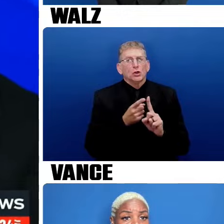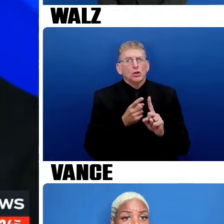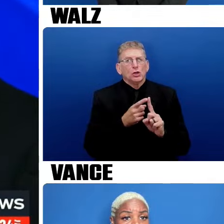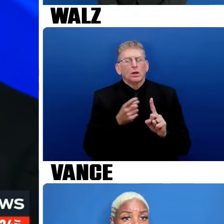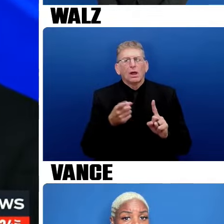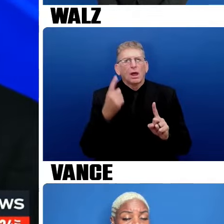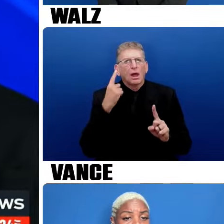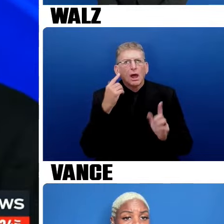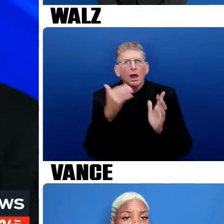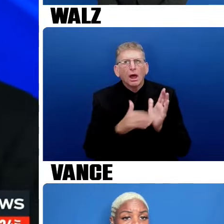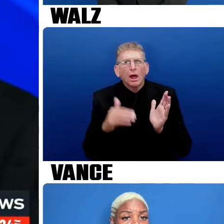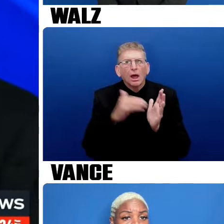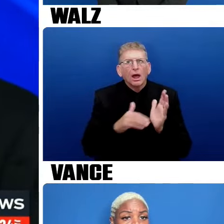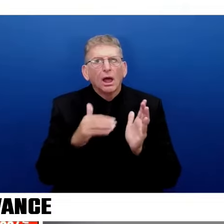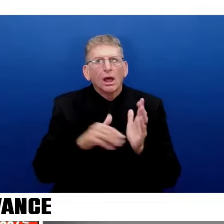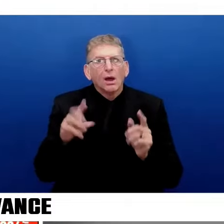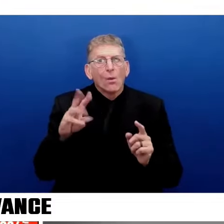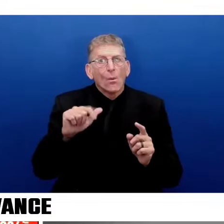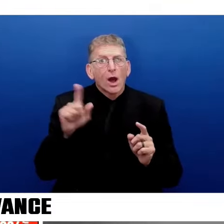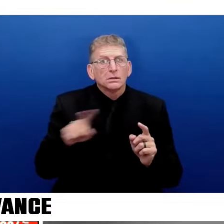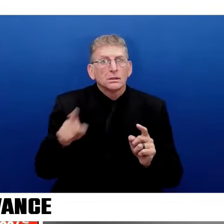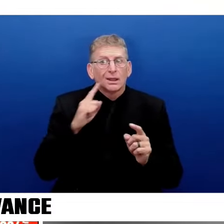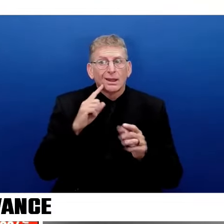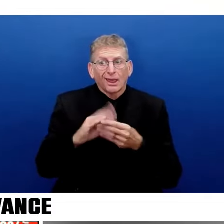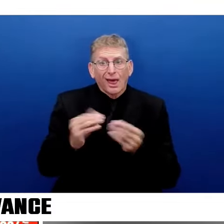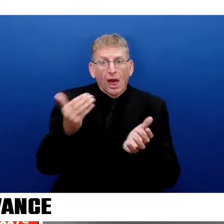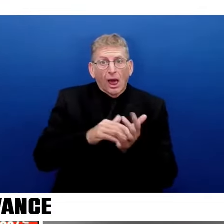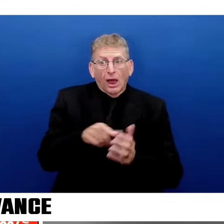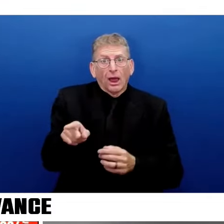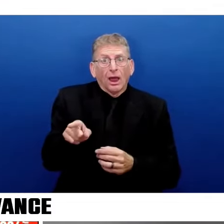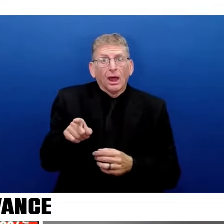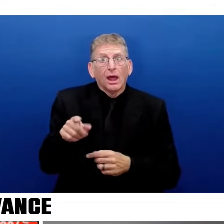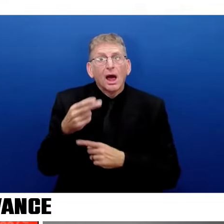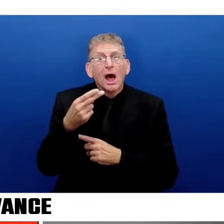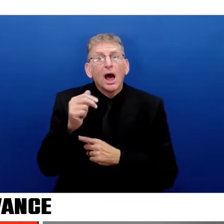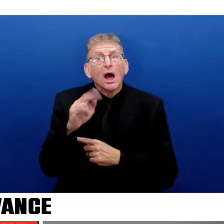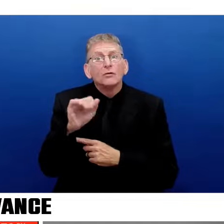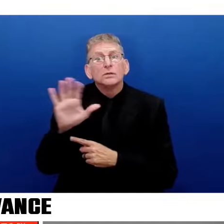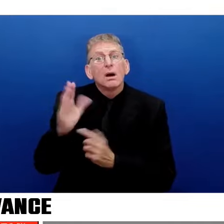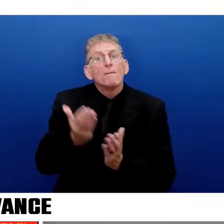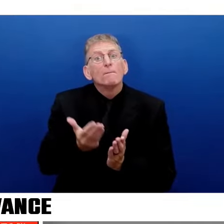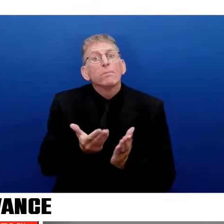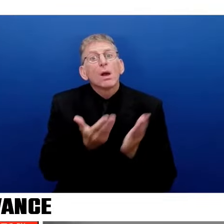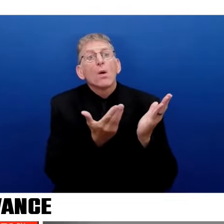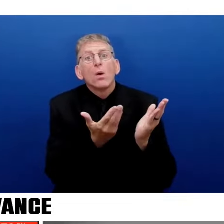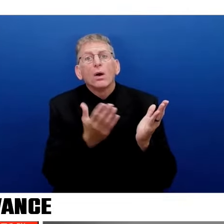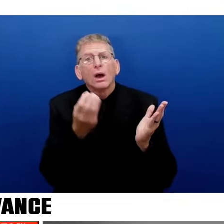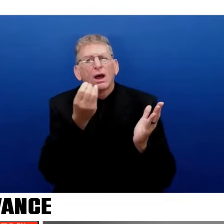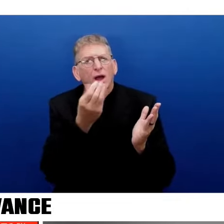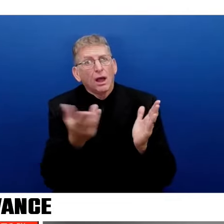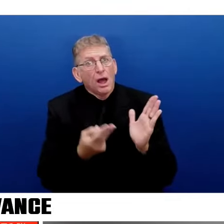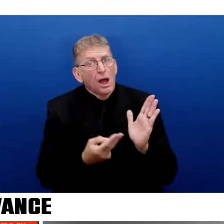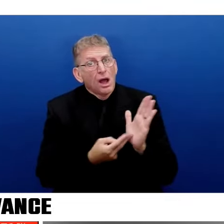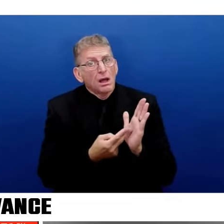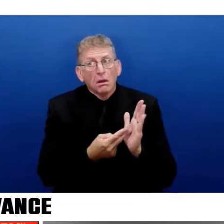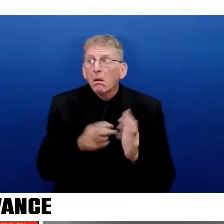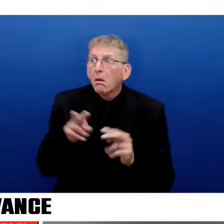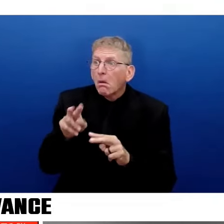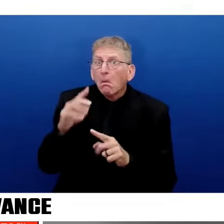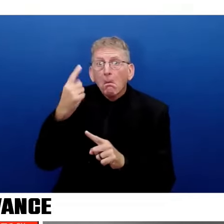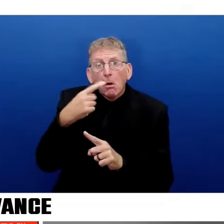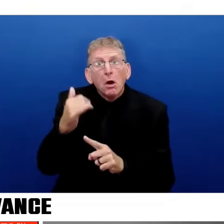proposes to do, and some of it, I'll be honest with you, it even sounds pretty good. Here's what you won't hear, is that Kamala Harris has already done it,